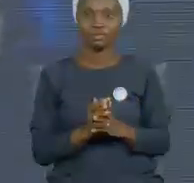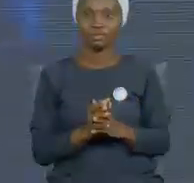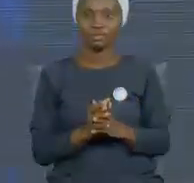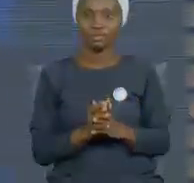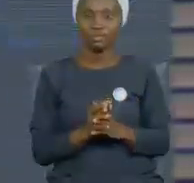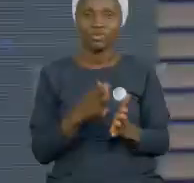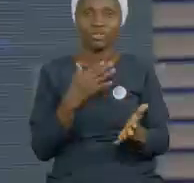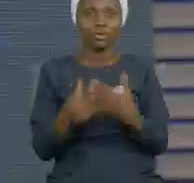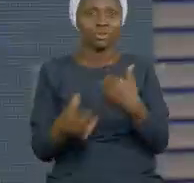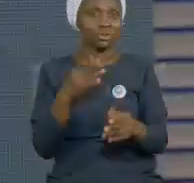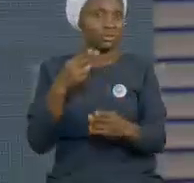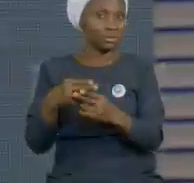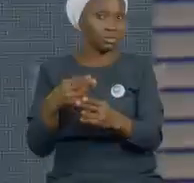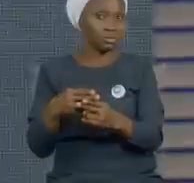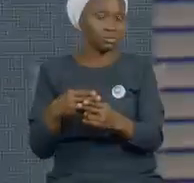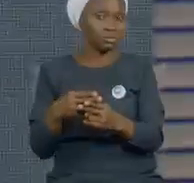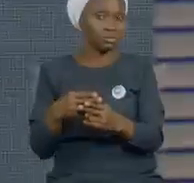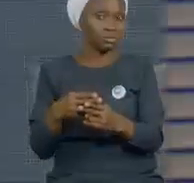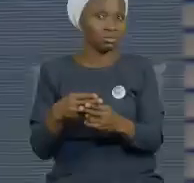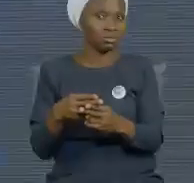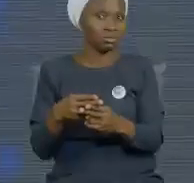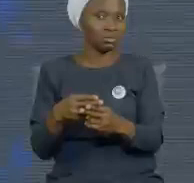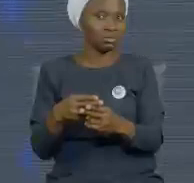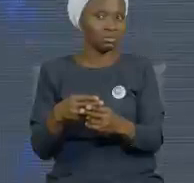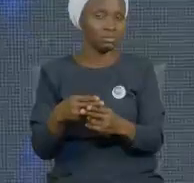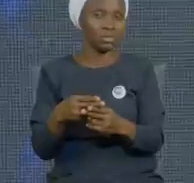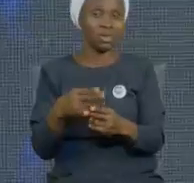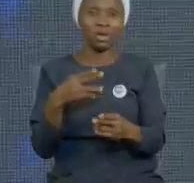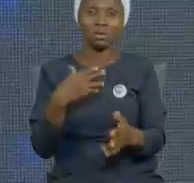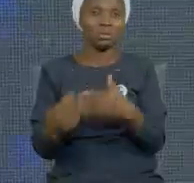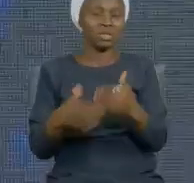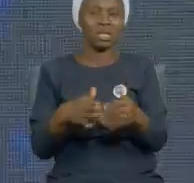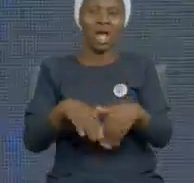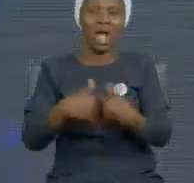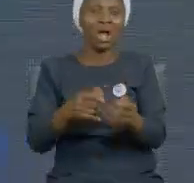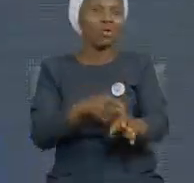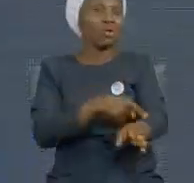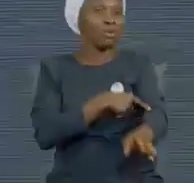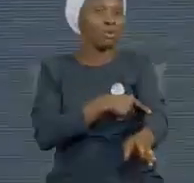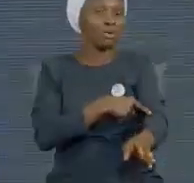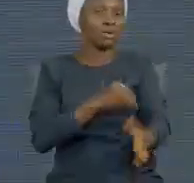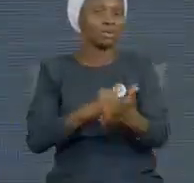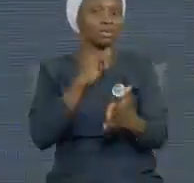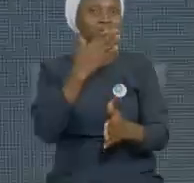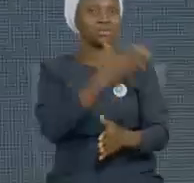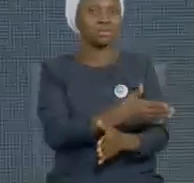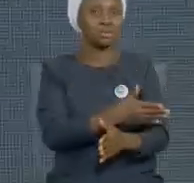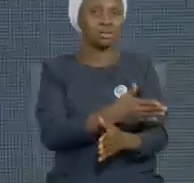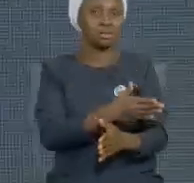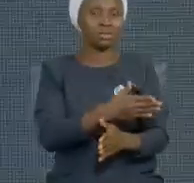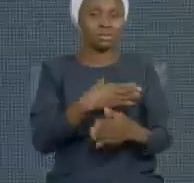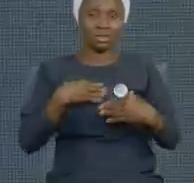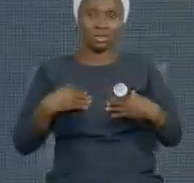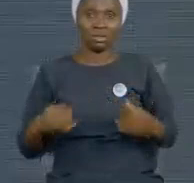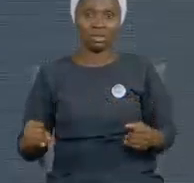Whatever the name, however long he has been there, healing all manner of